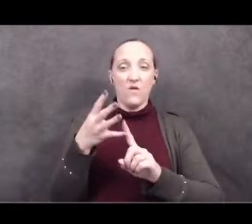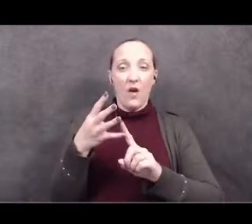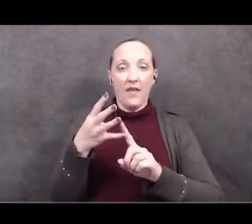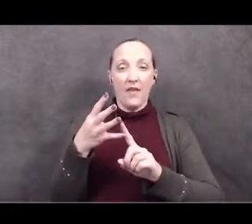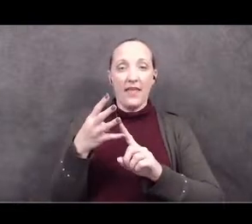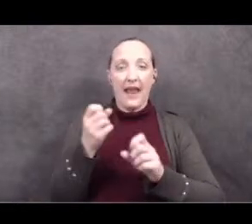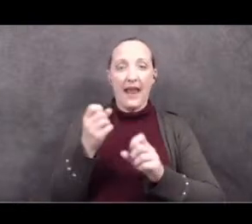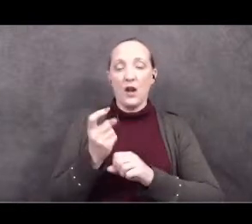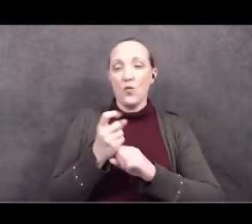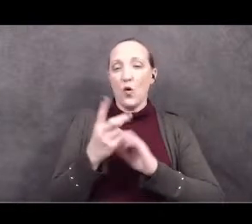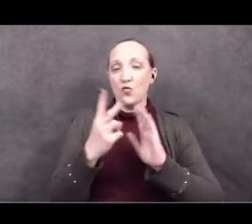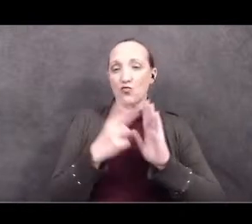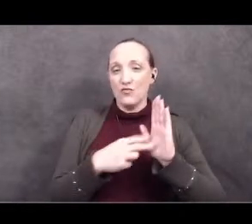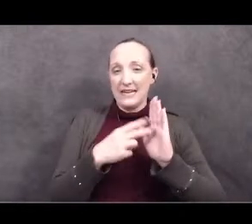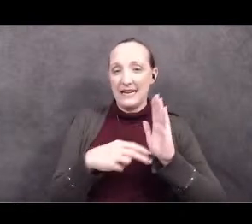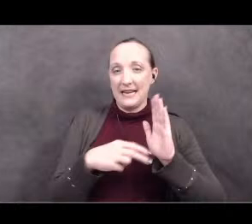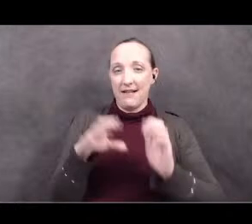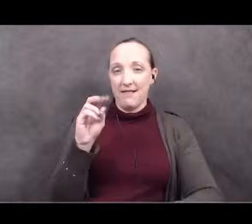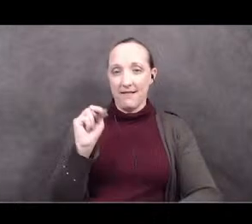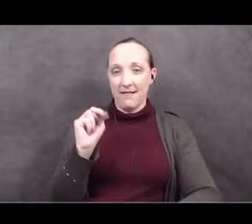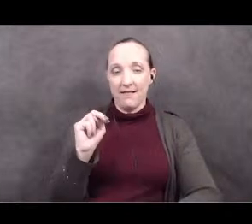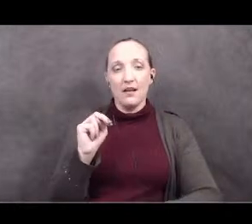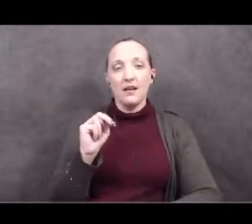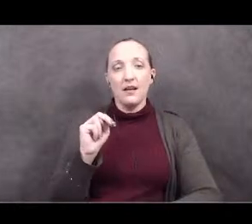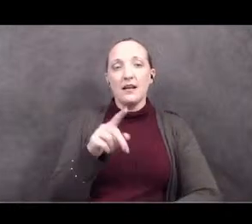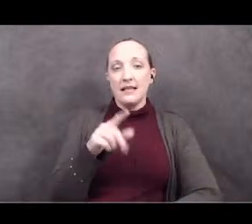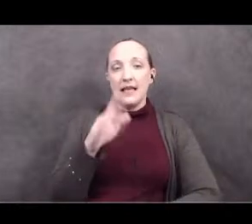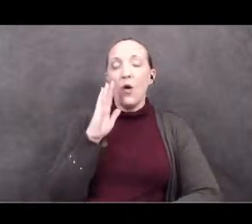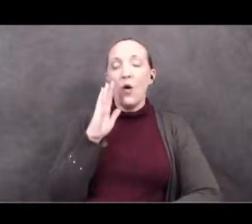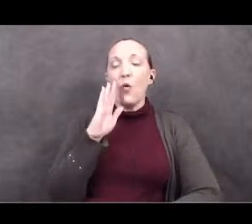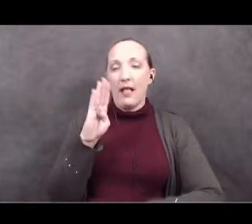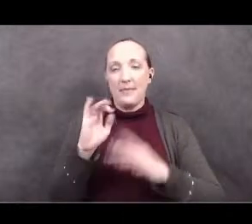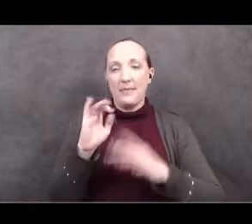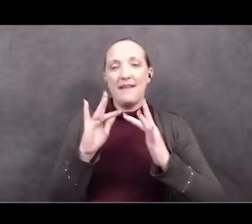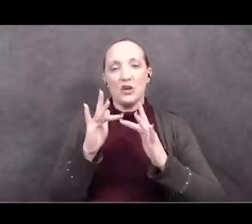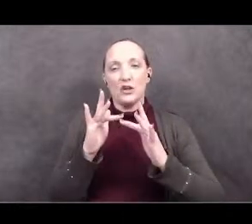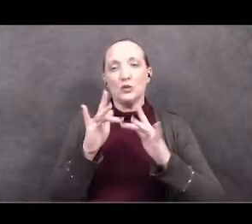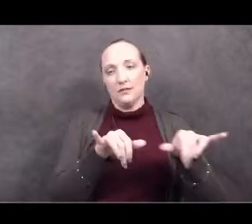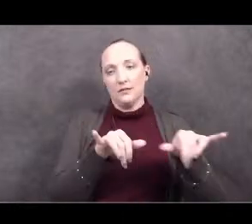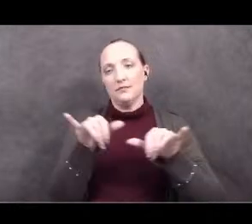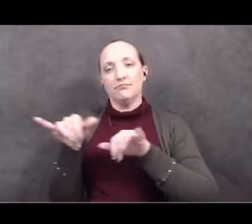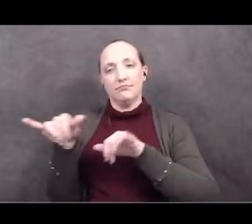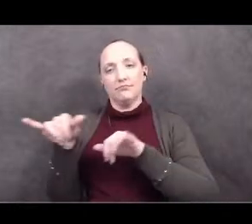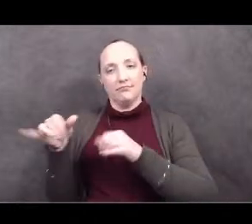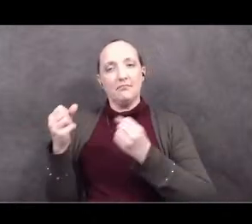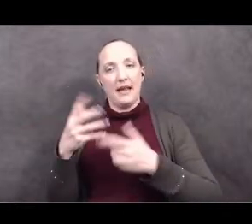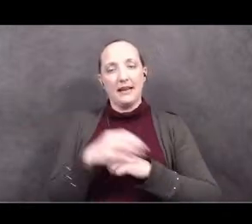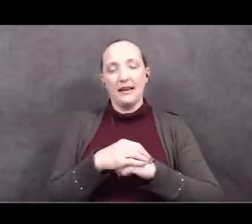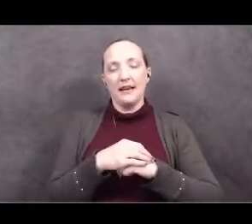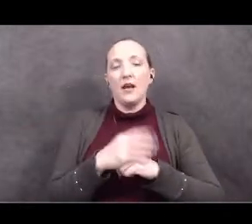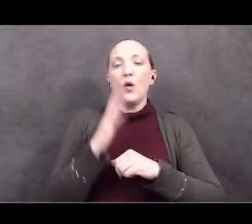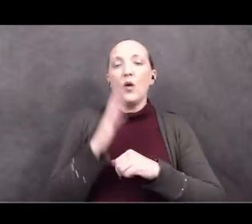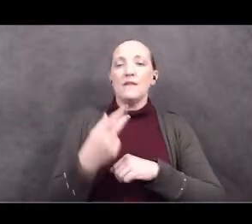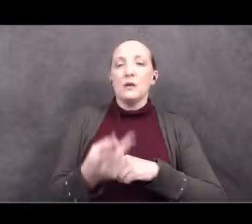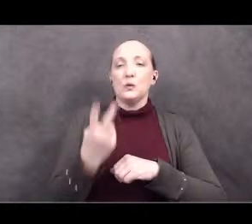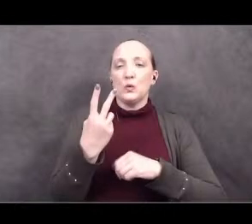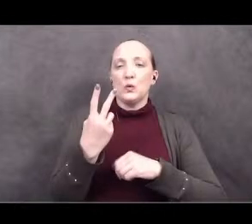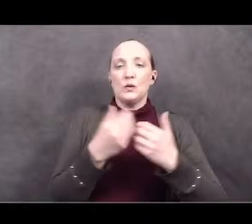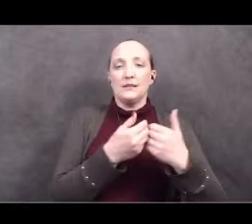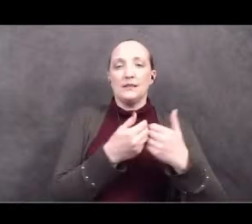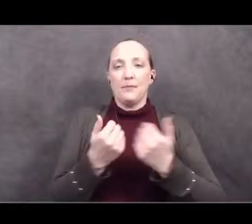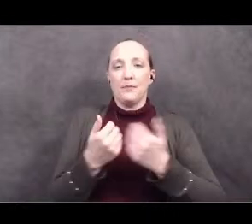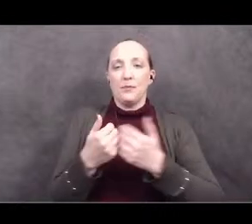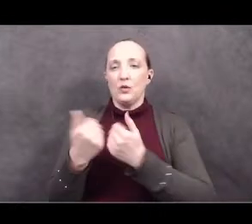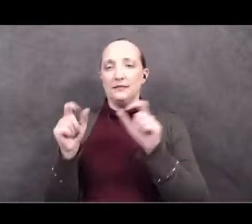event uh it's going to be virtual just just like a lot of the events are uh and we're going to have two separate days uh